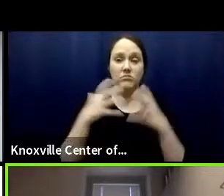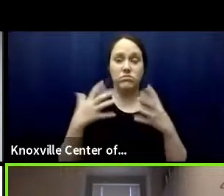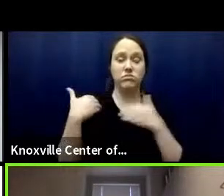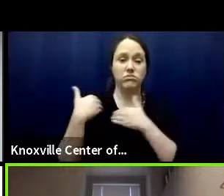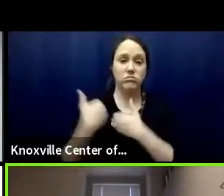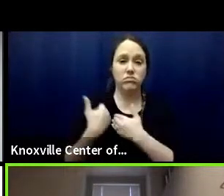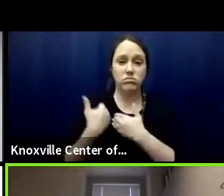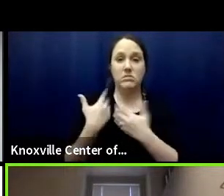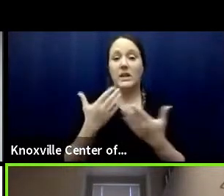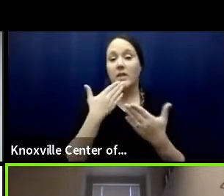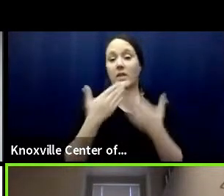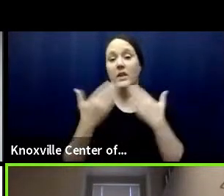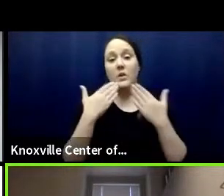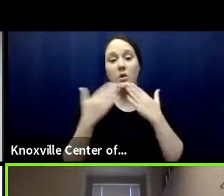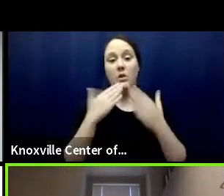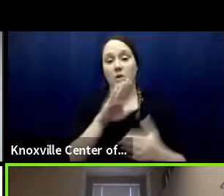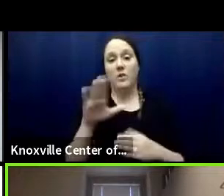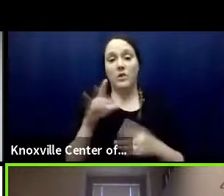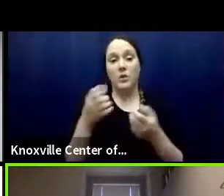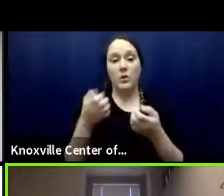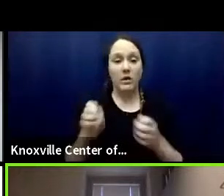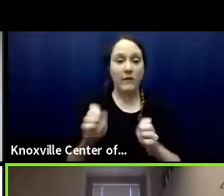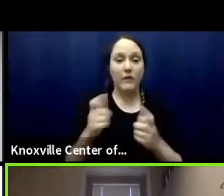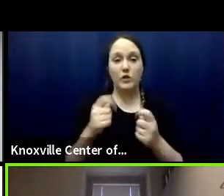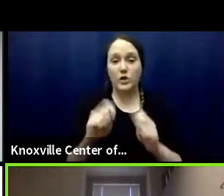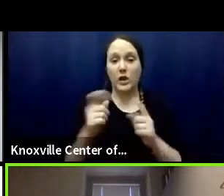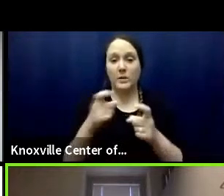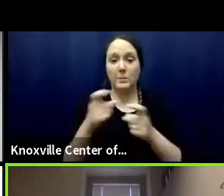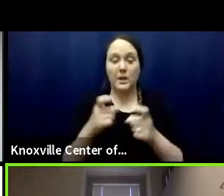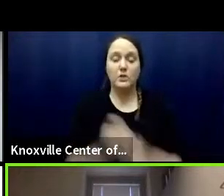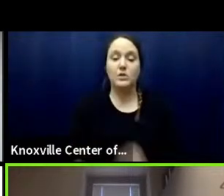you all for all your efforts in trying to manage this.